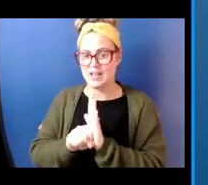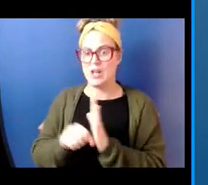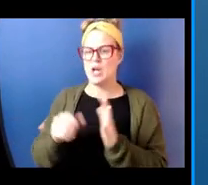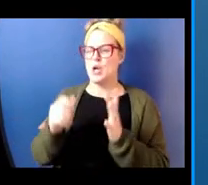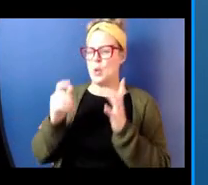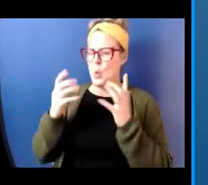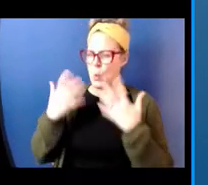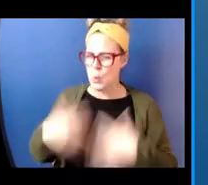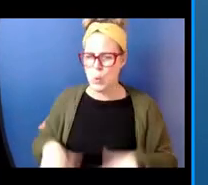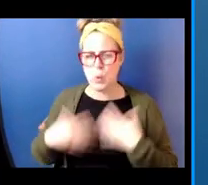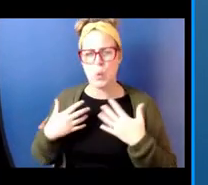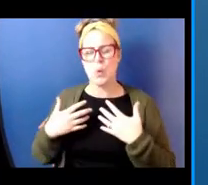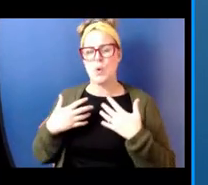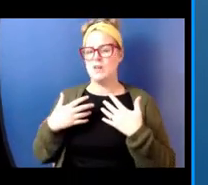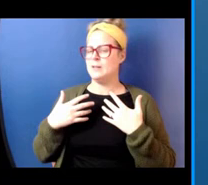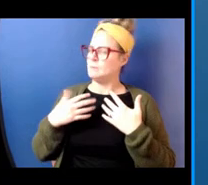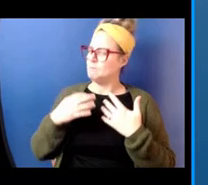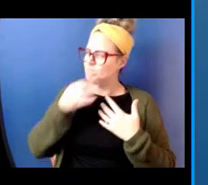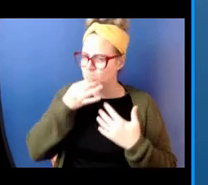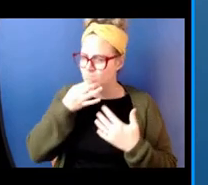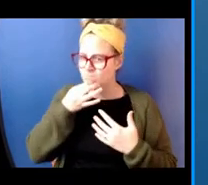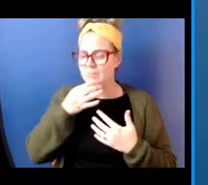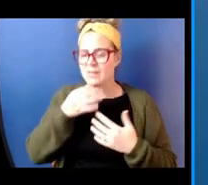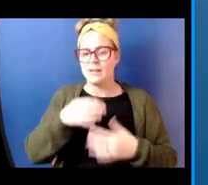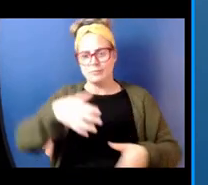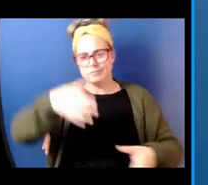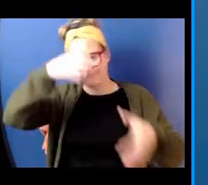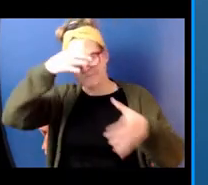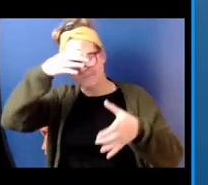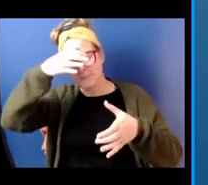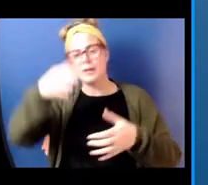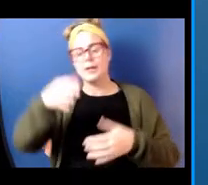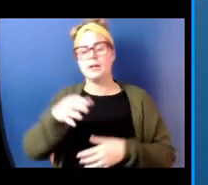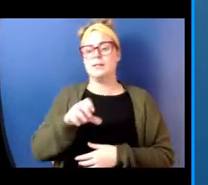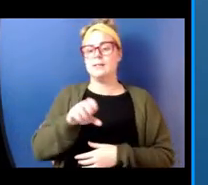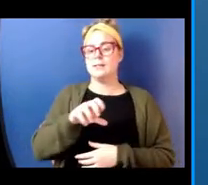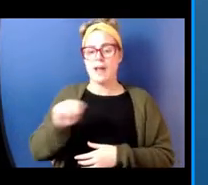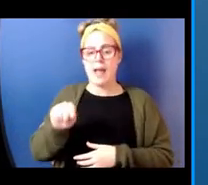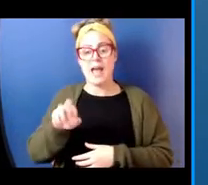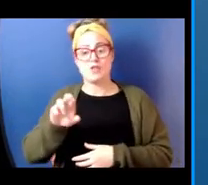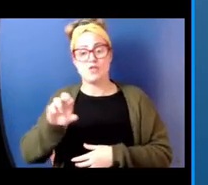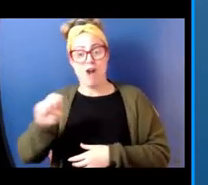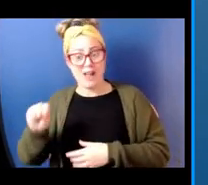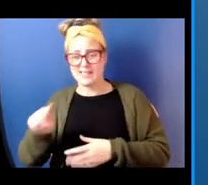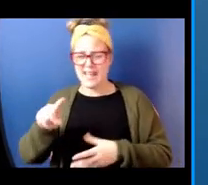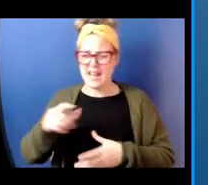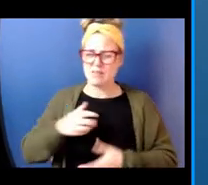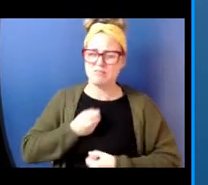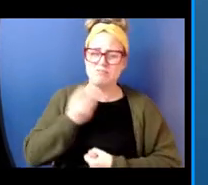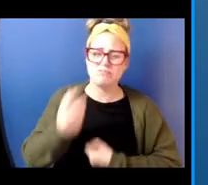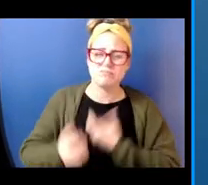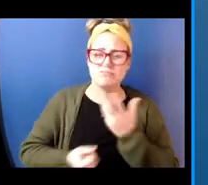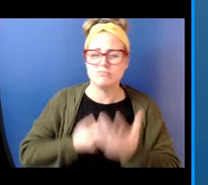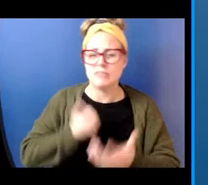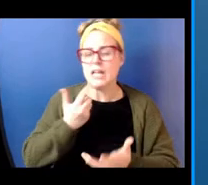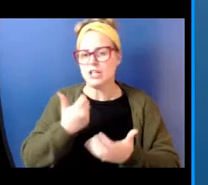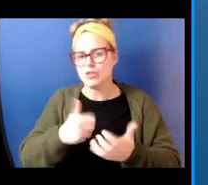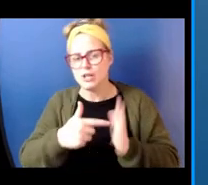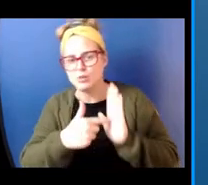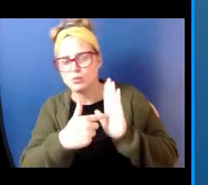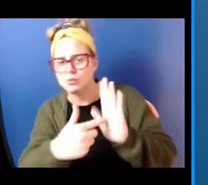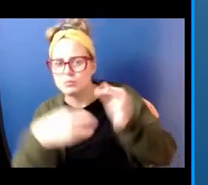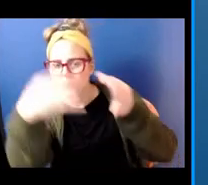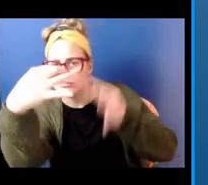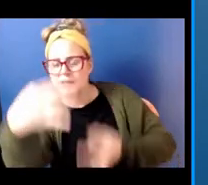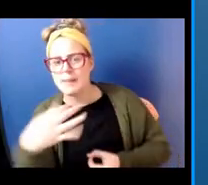hearts uh into the effort to make sure they made the best case for Iowa in this process and I want